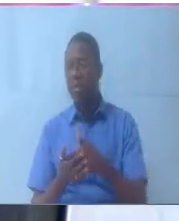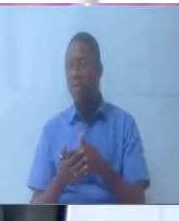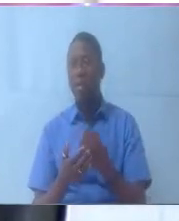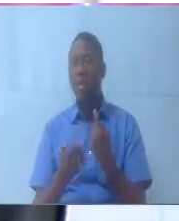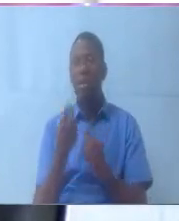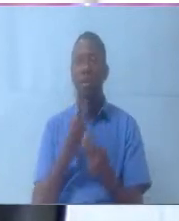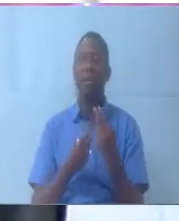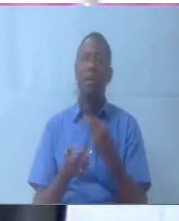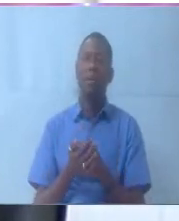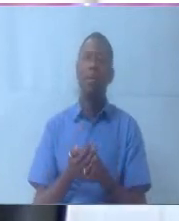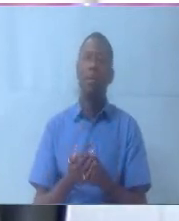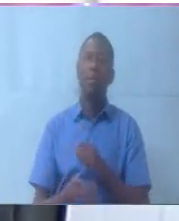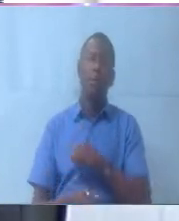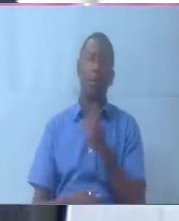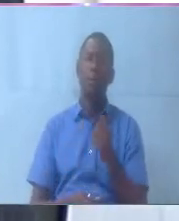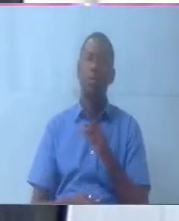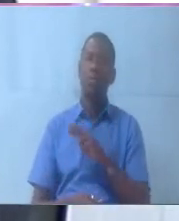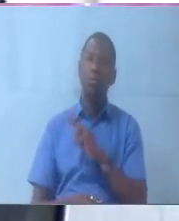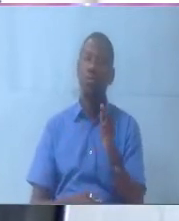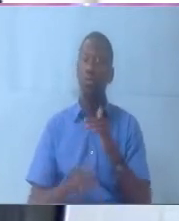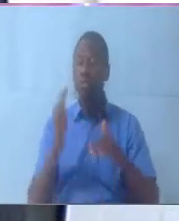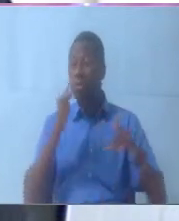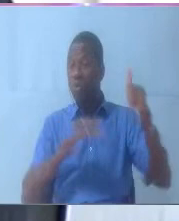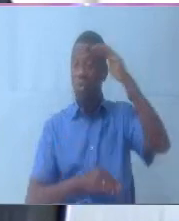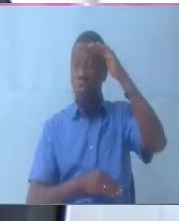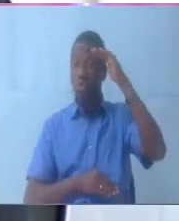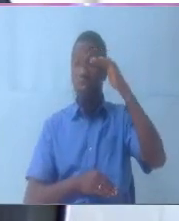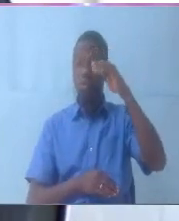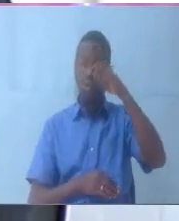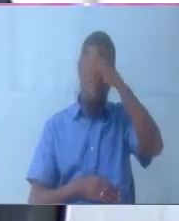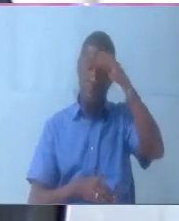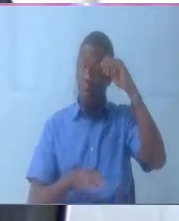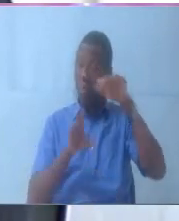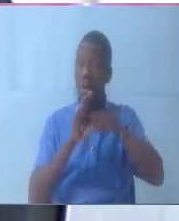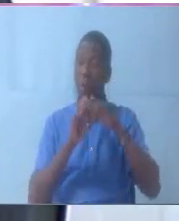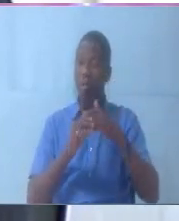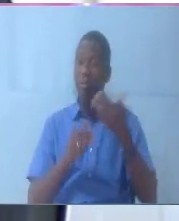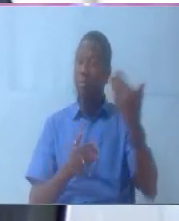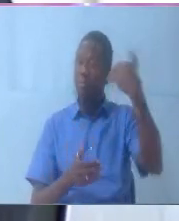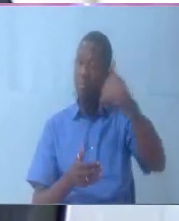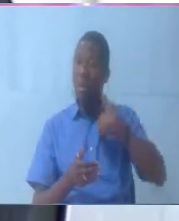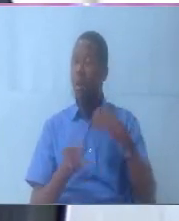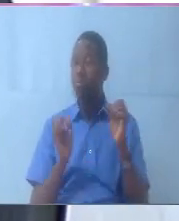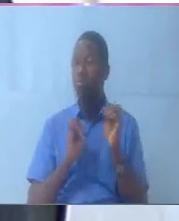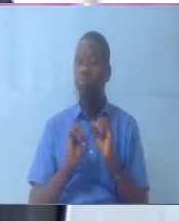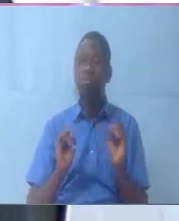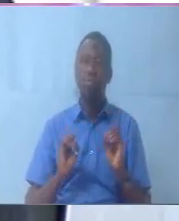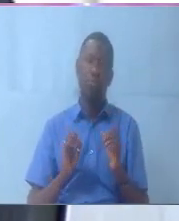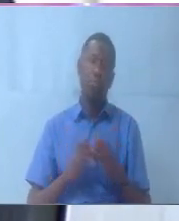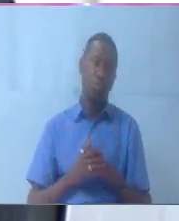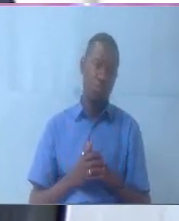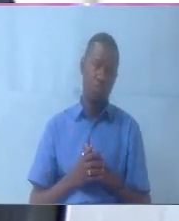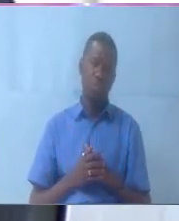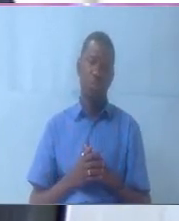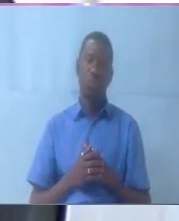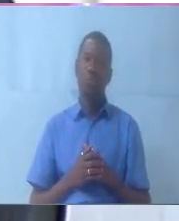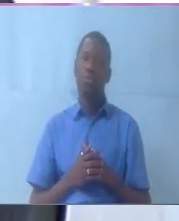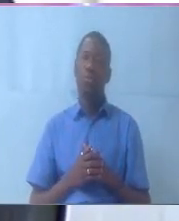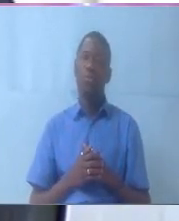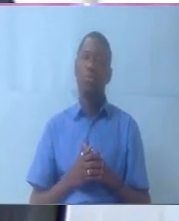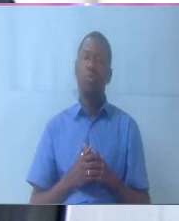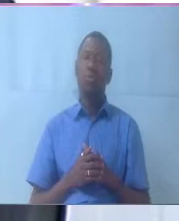No other superior officer came from the judiciary. Adunya tonka do mambona o kiti bundala men sinante kang.